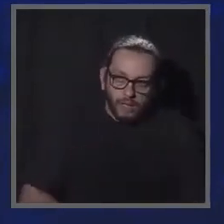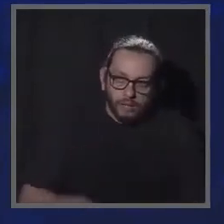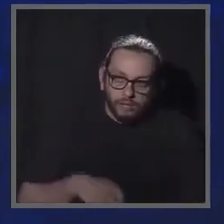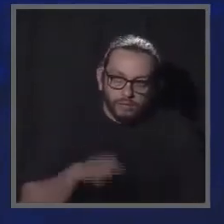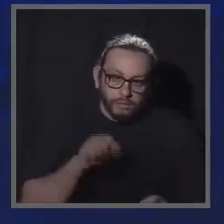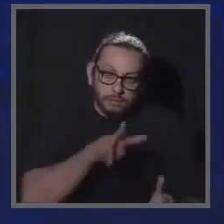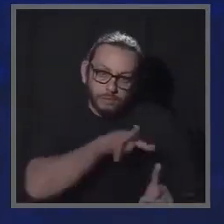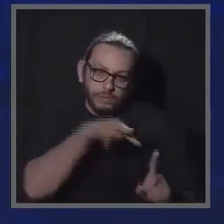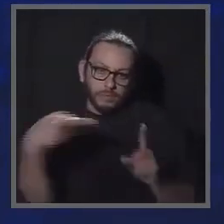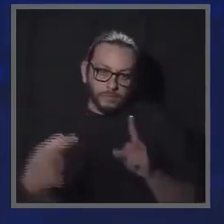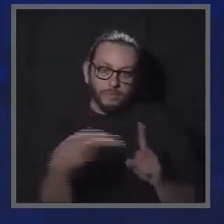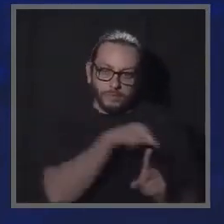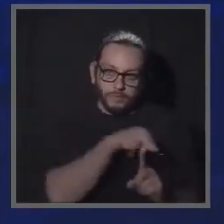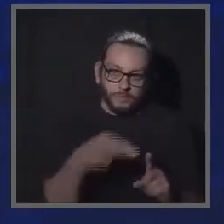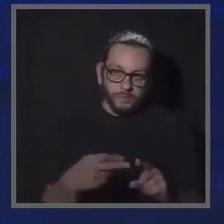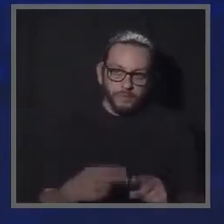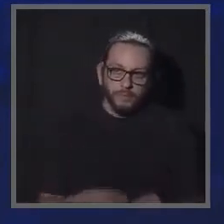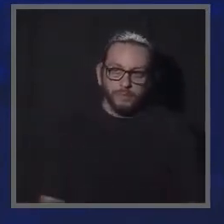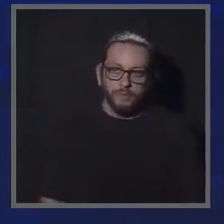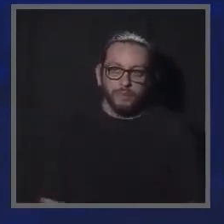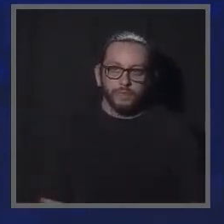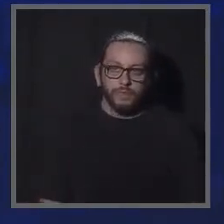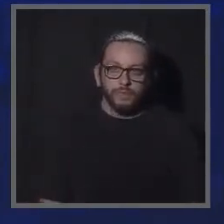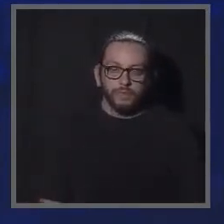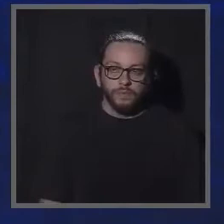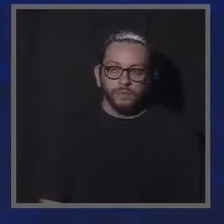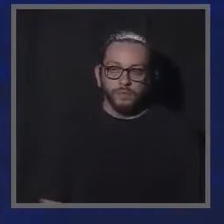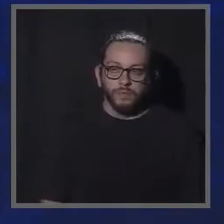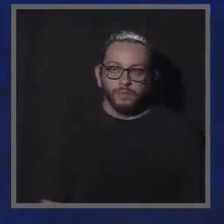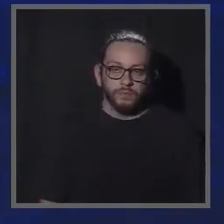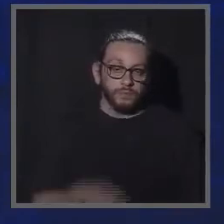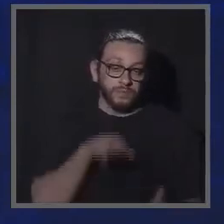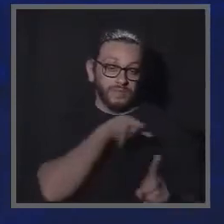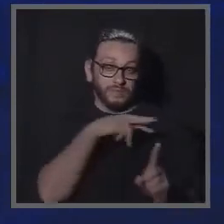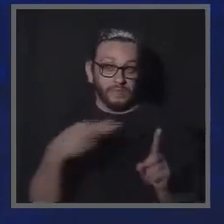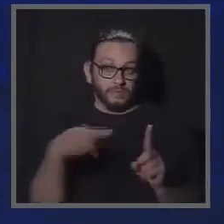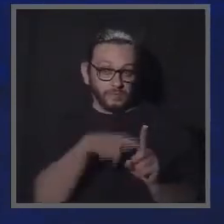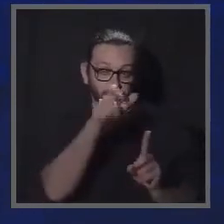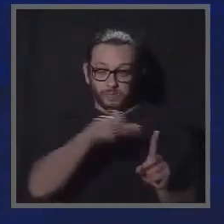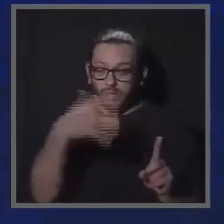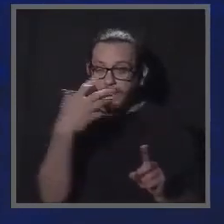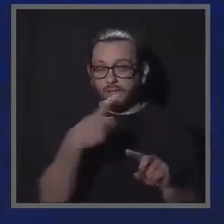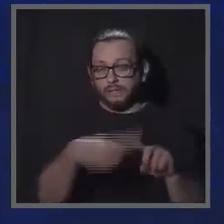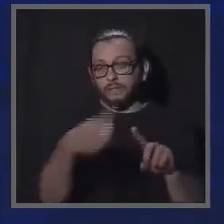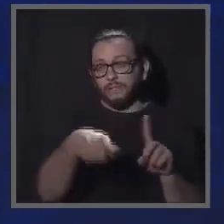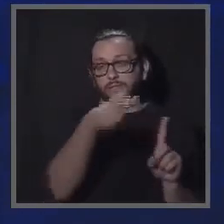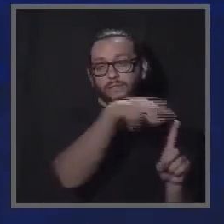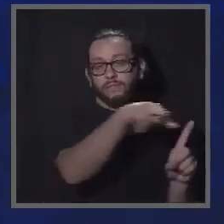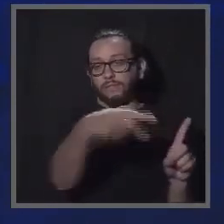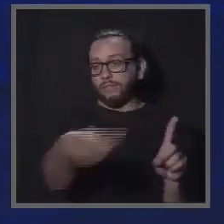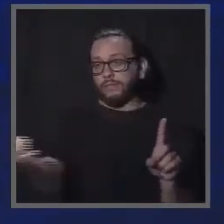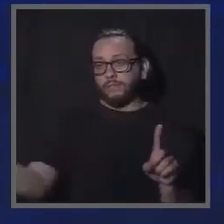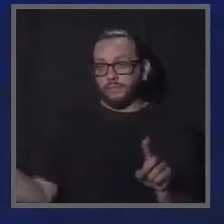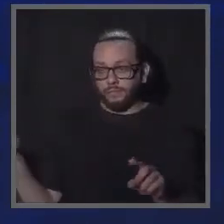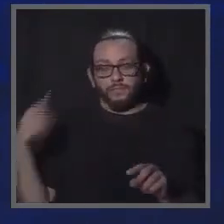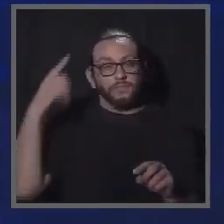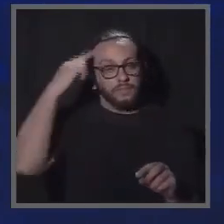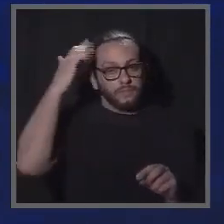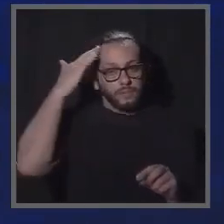the debate that this raises, considering the different perspectives. And then a